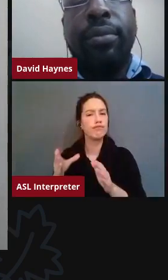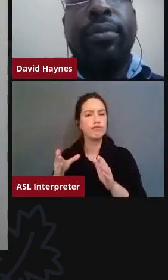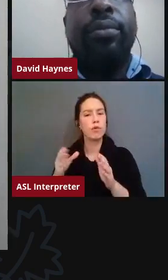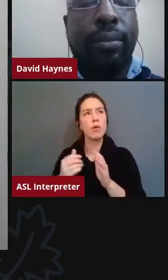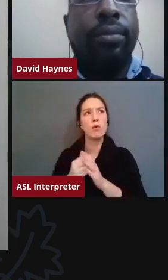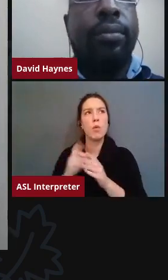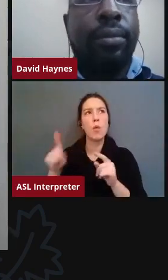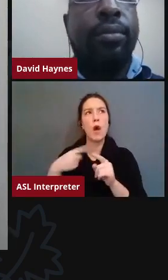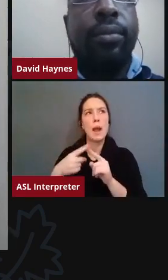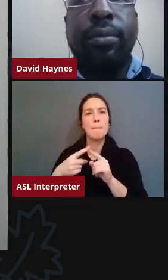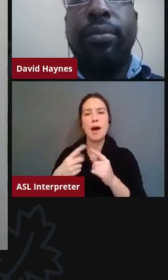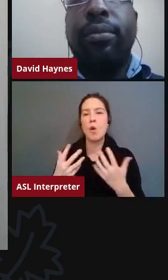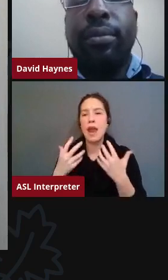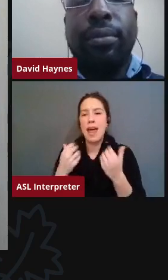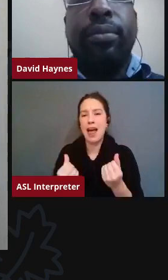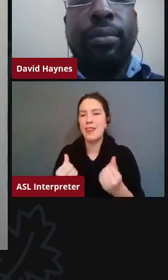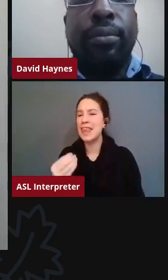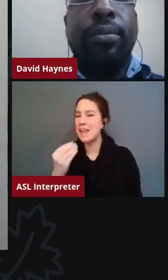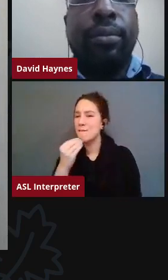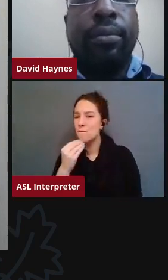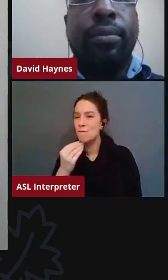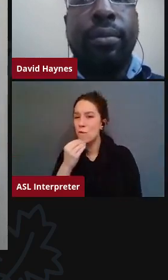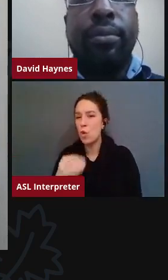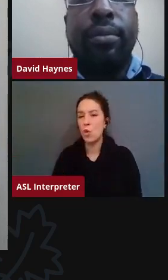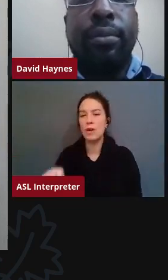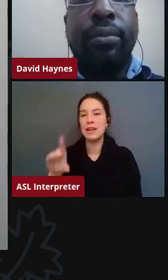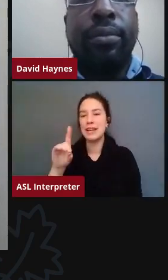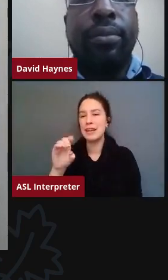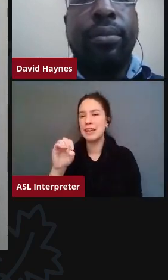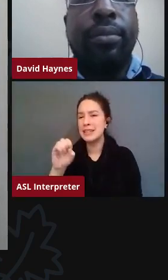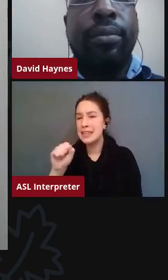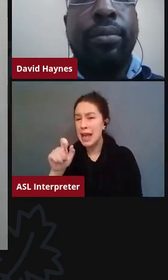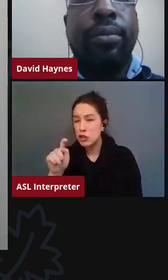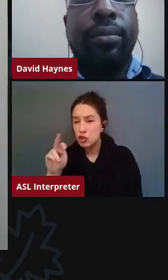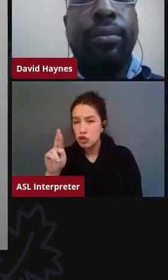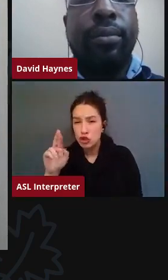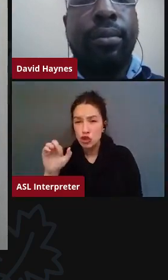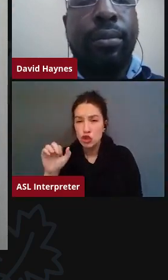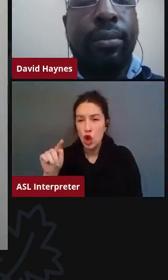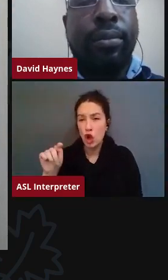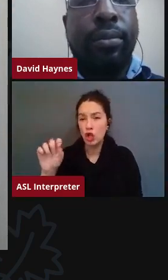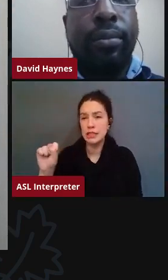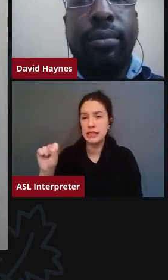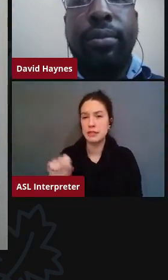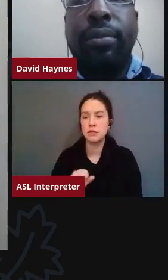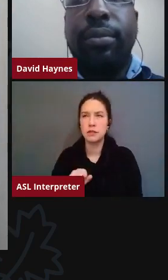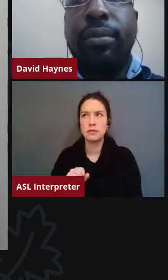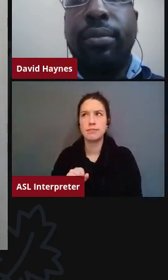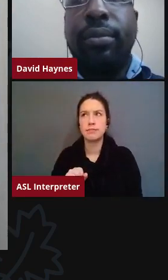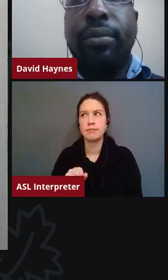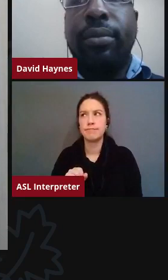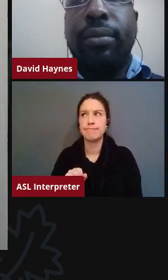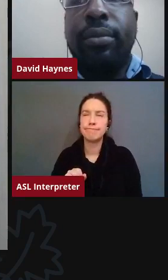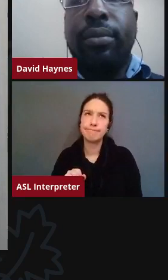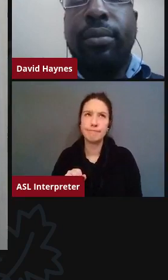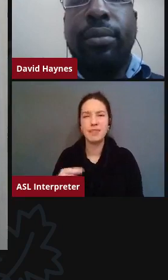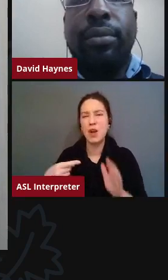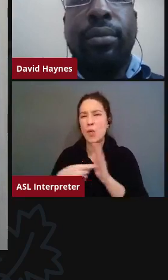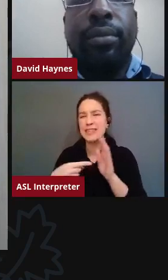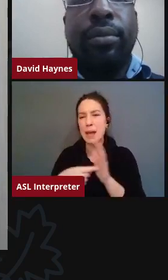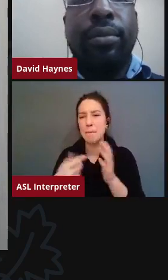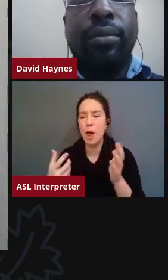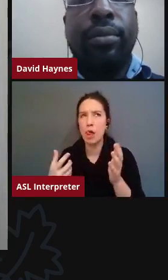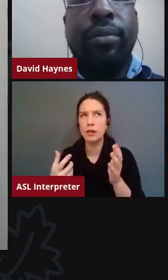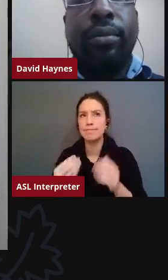deserts, for instance, absence of those uh, uh, uh, grocery stores, for instance,